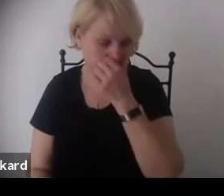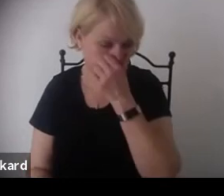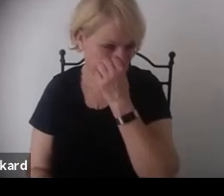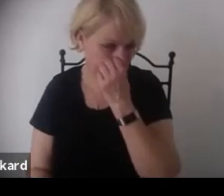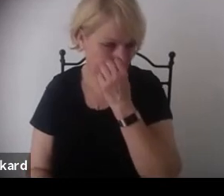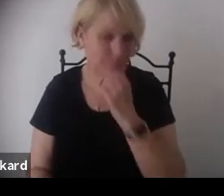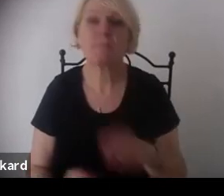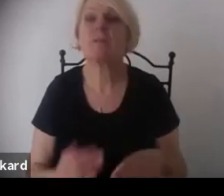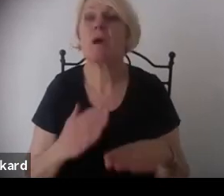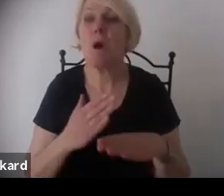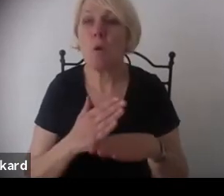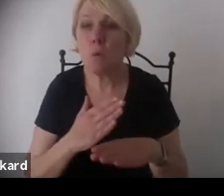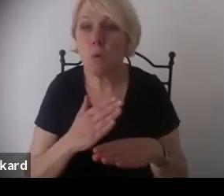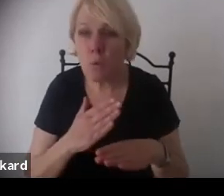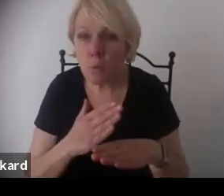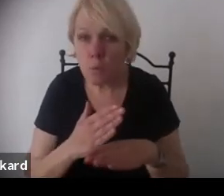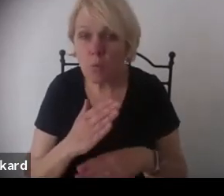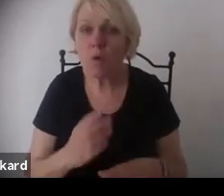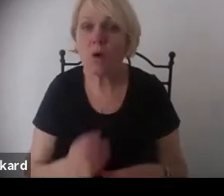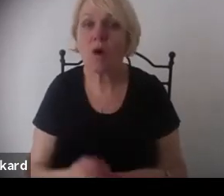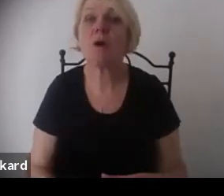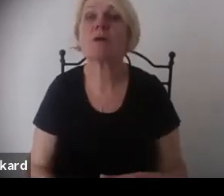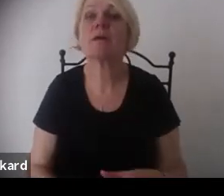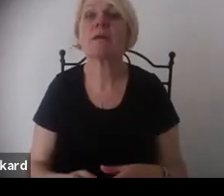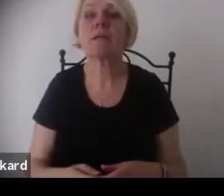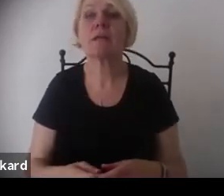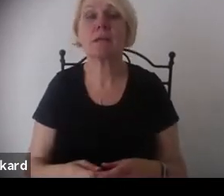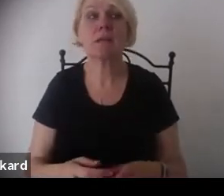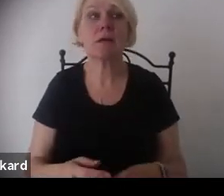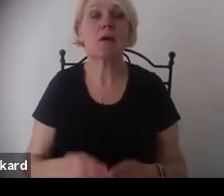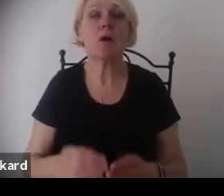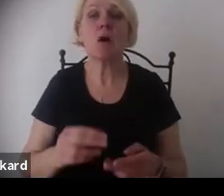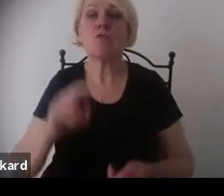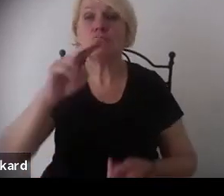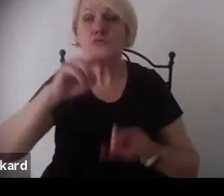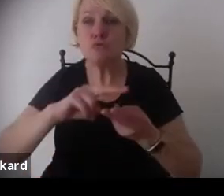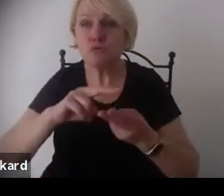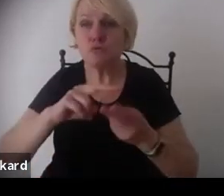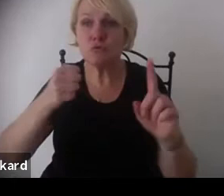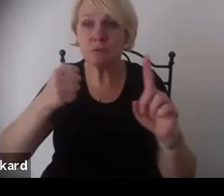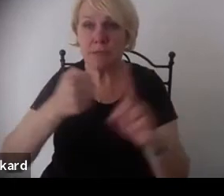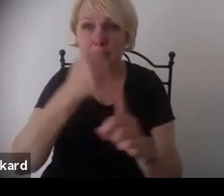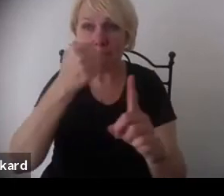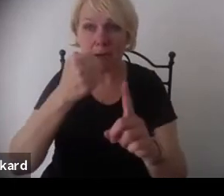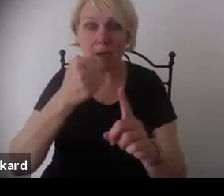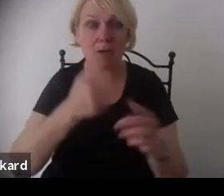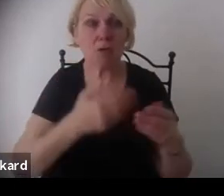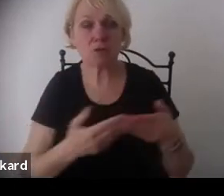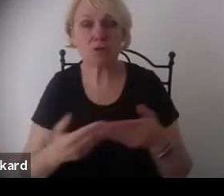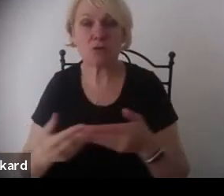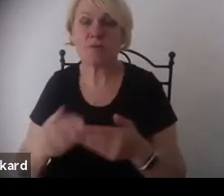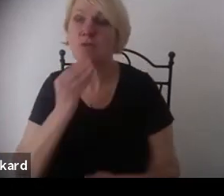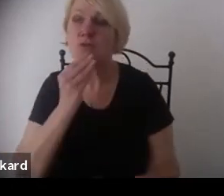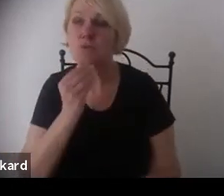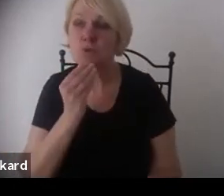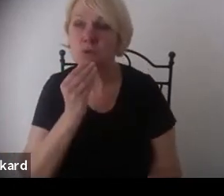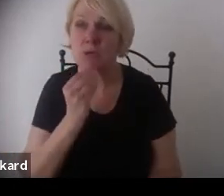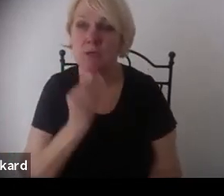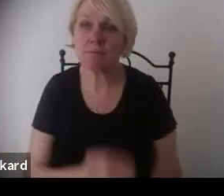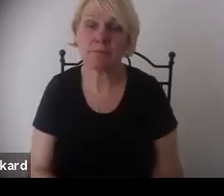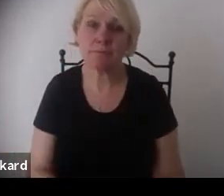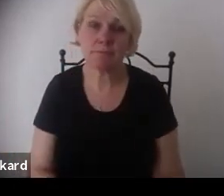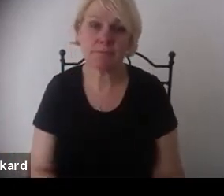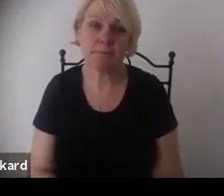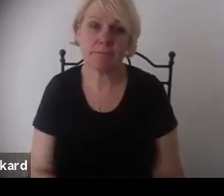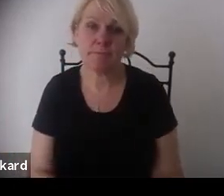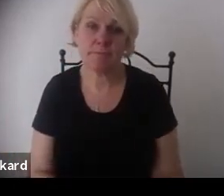really hard to ensure that it will not have any impact on our service users. So as it stands, I